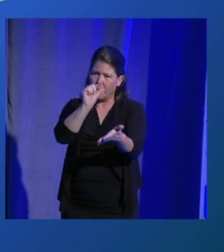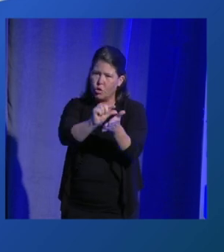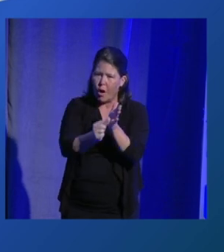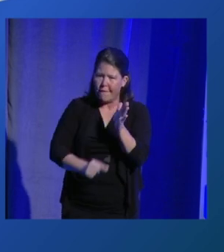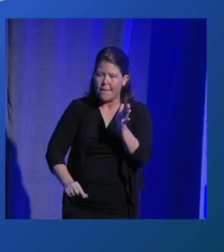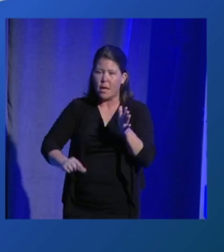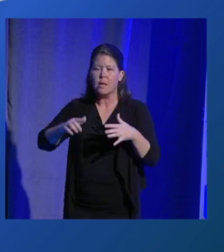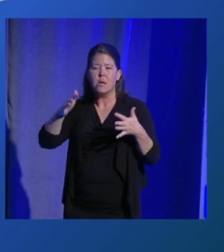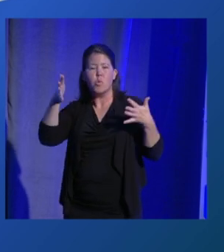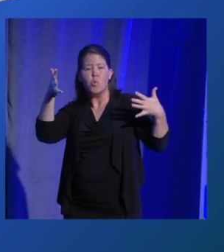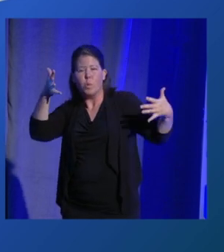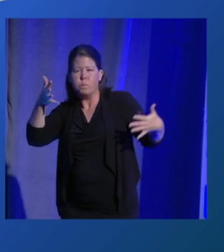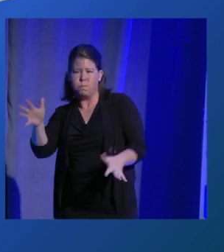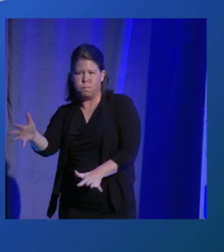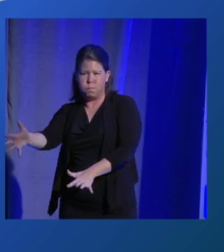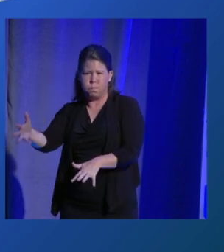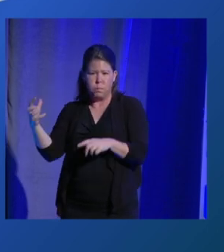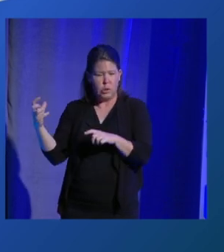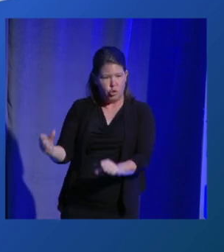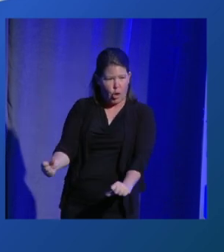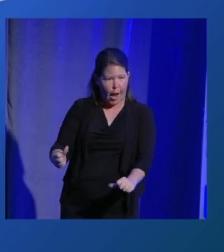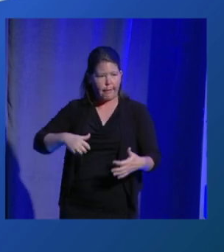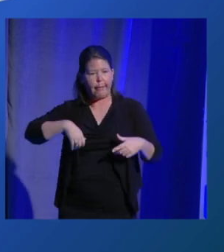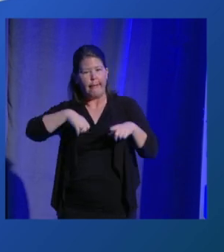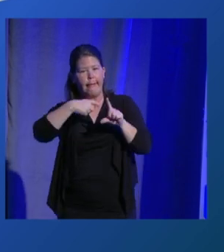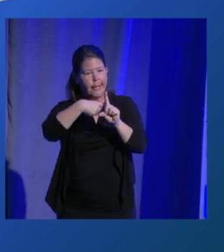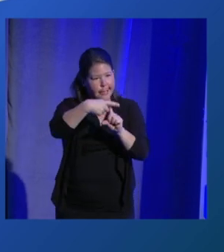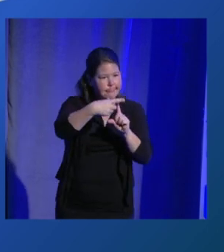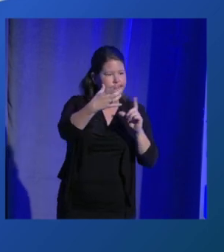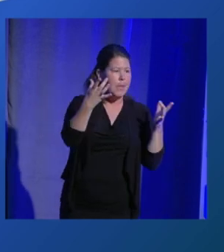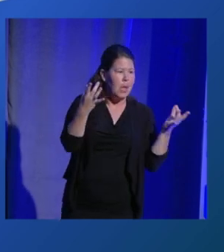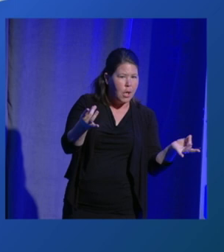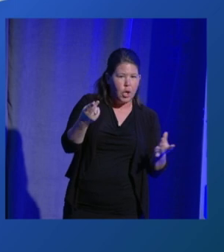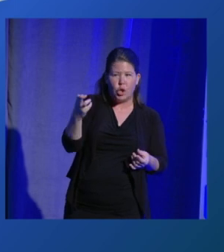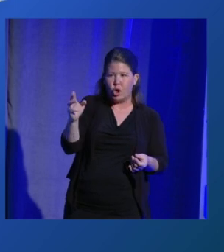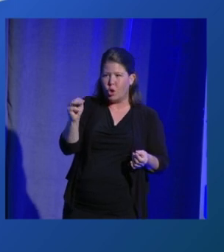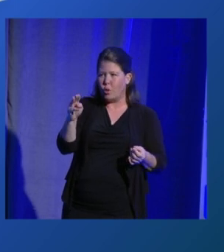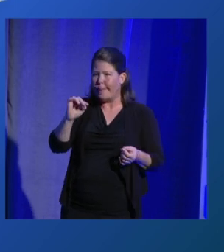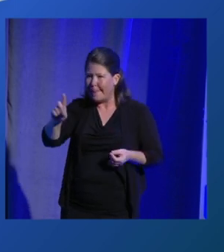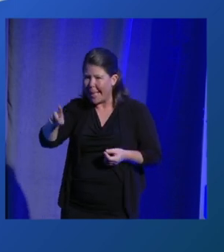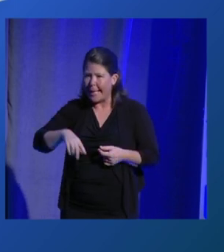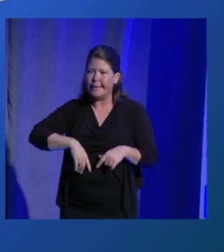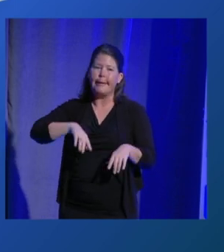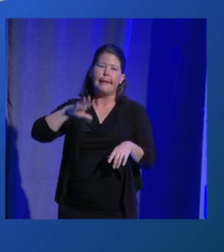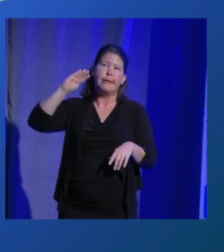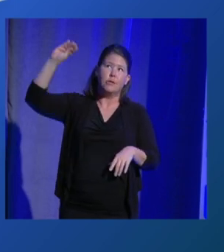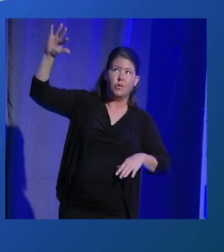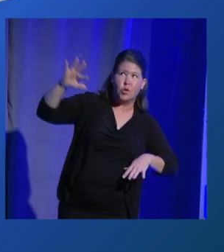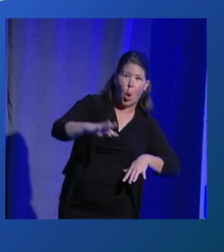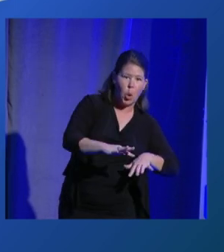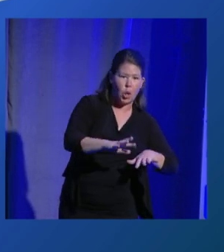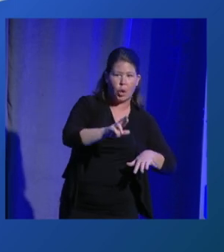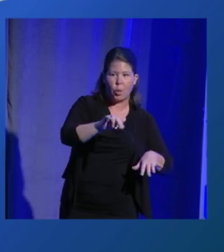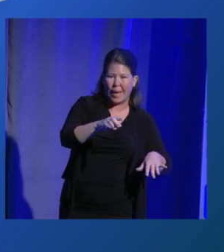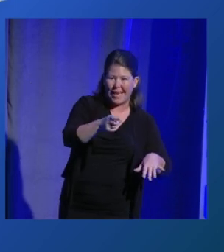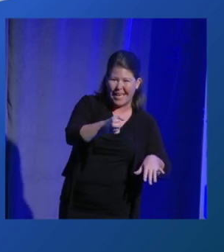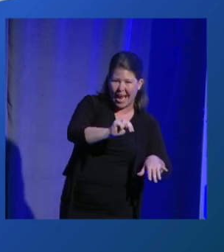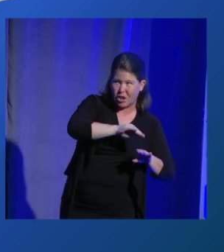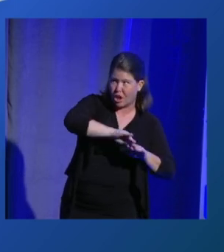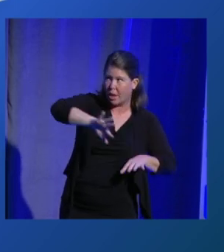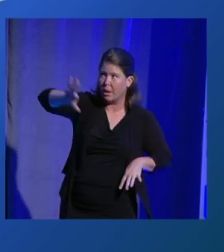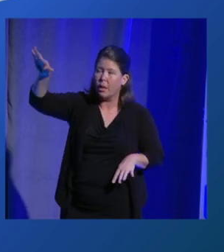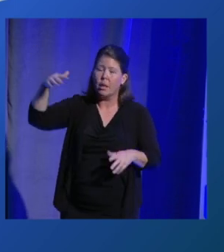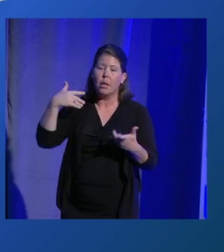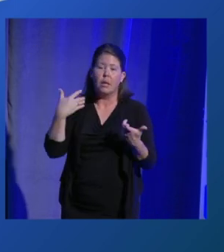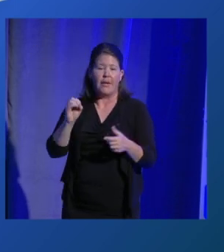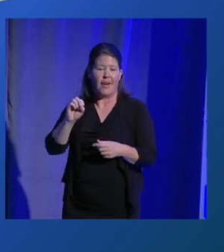Direction air temperature pressure humidity solar radiation uh salinity dissolved oxygen um